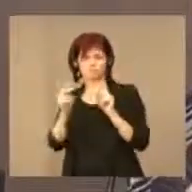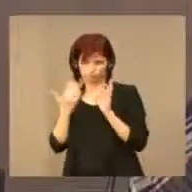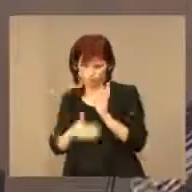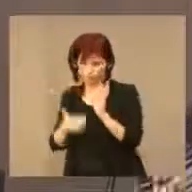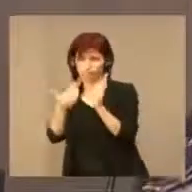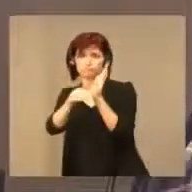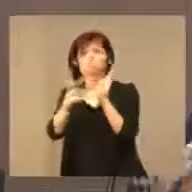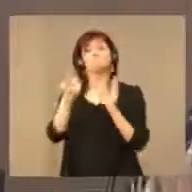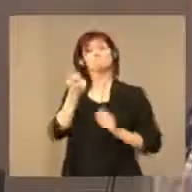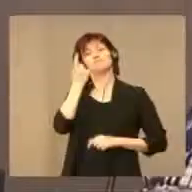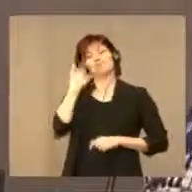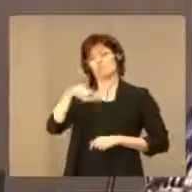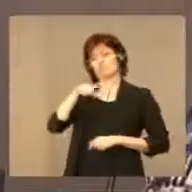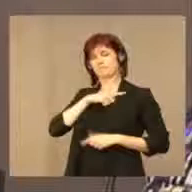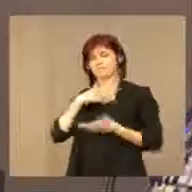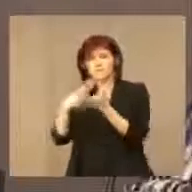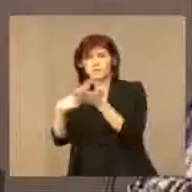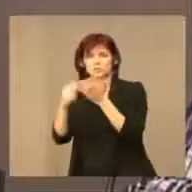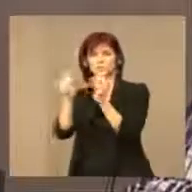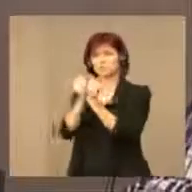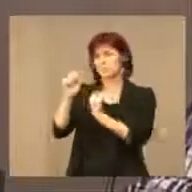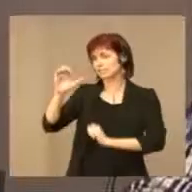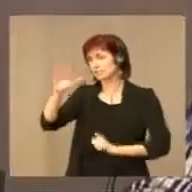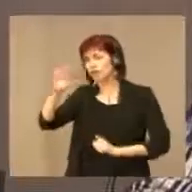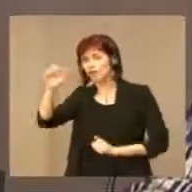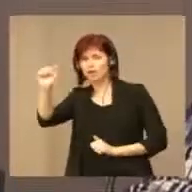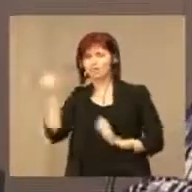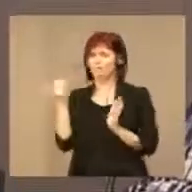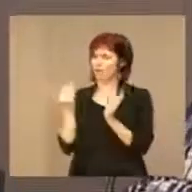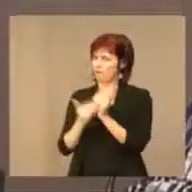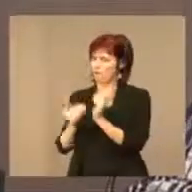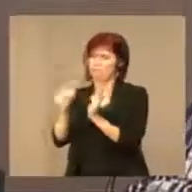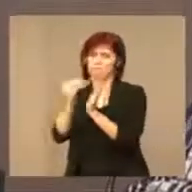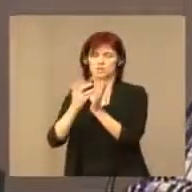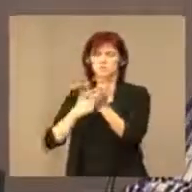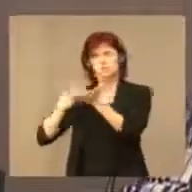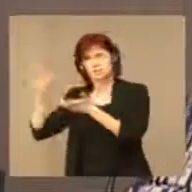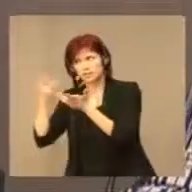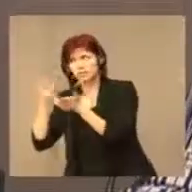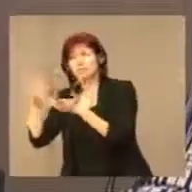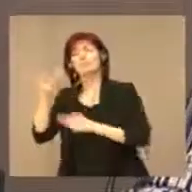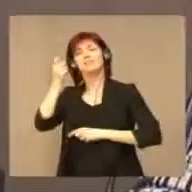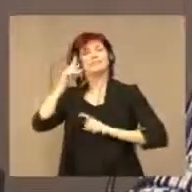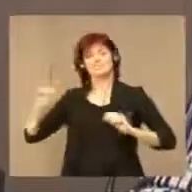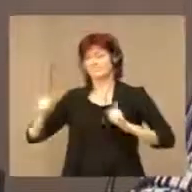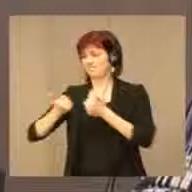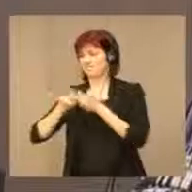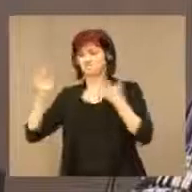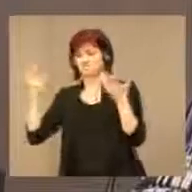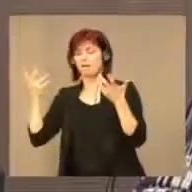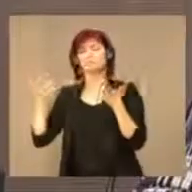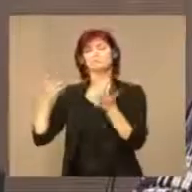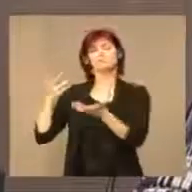the Canada Revenue Agency about this. The challenge for us is that medical